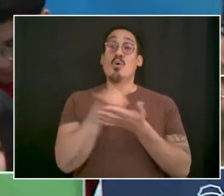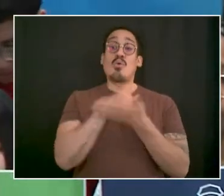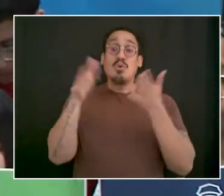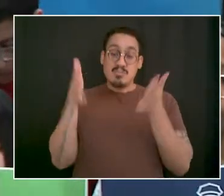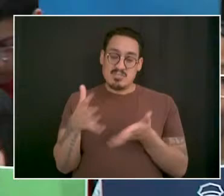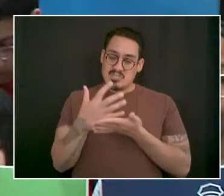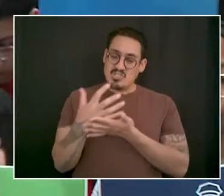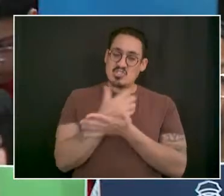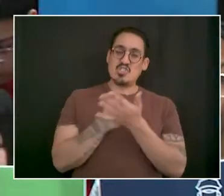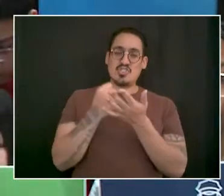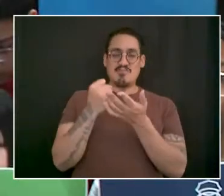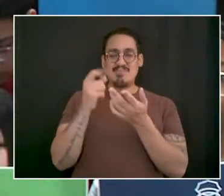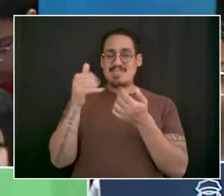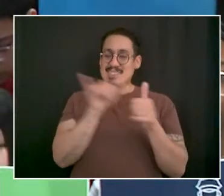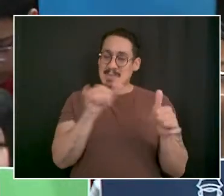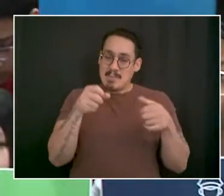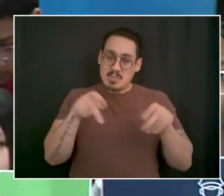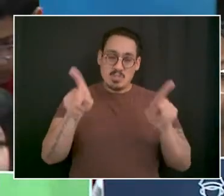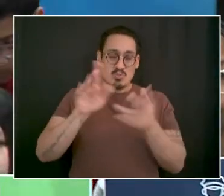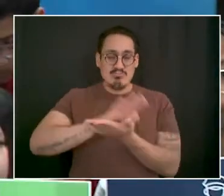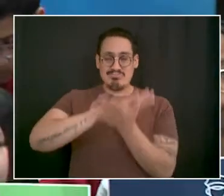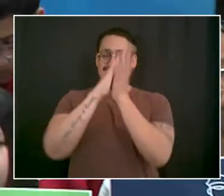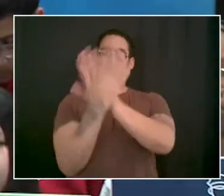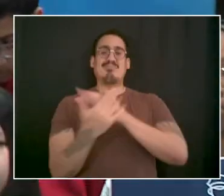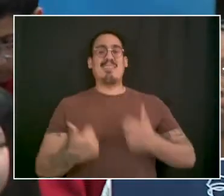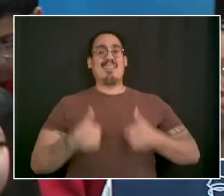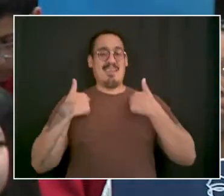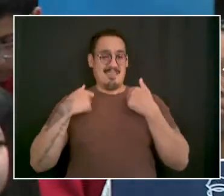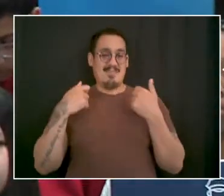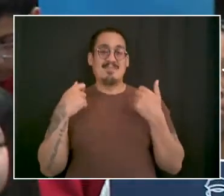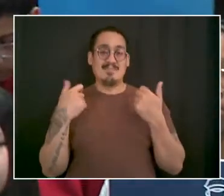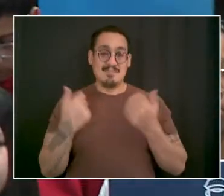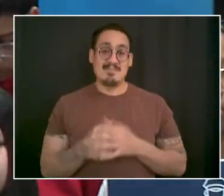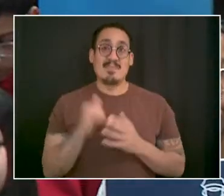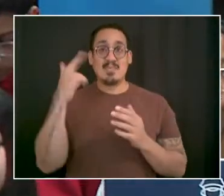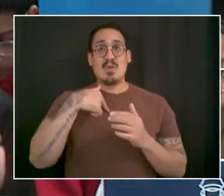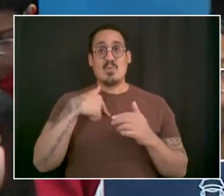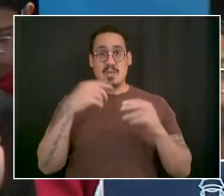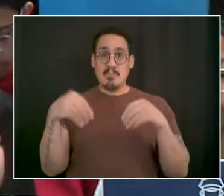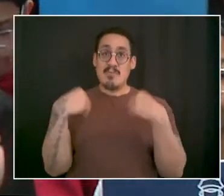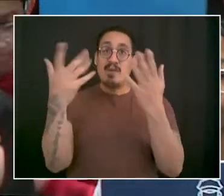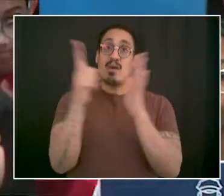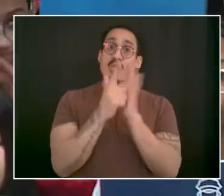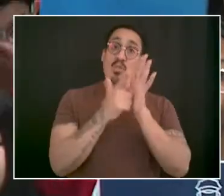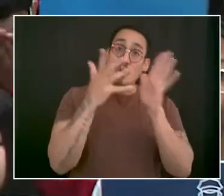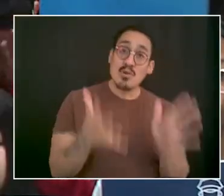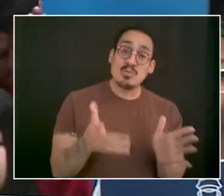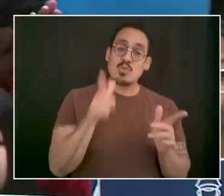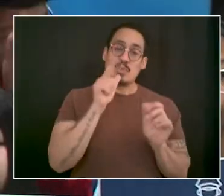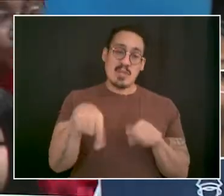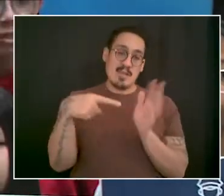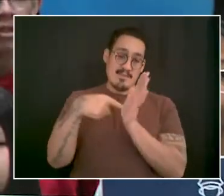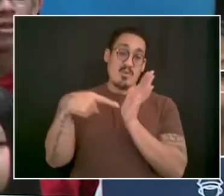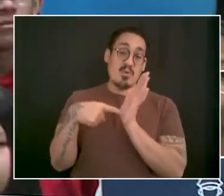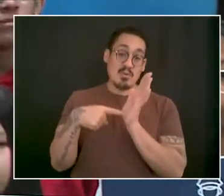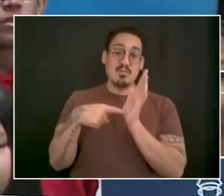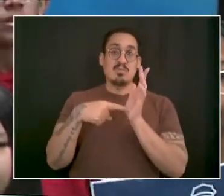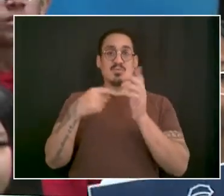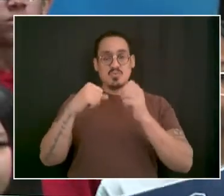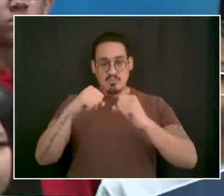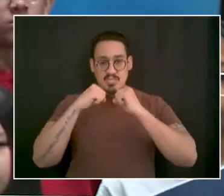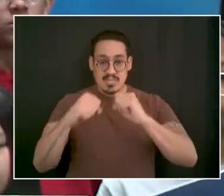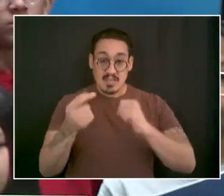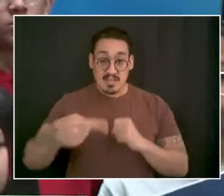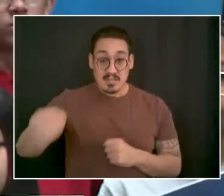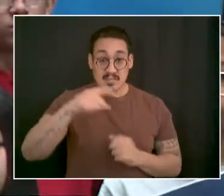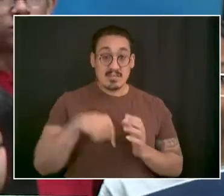their lives around. That is why we are investing in providing lawyers to people who can't afford them. This protects them.